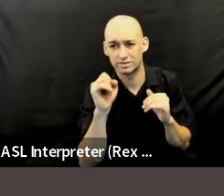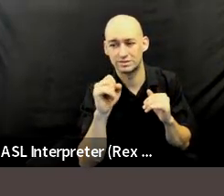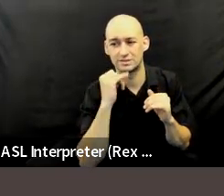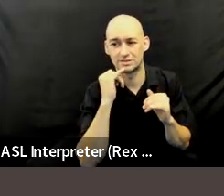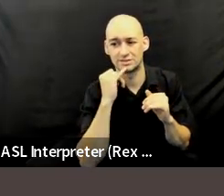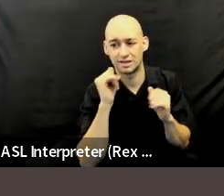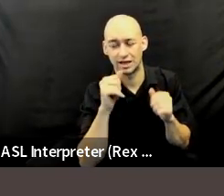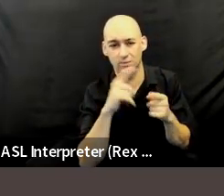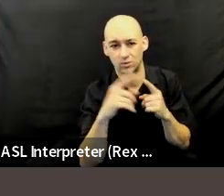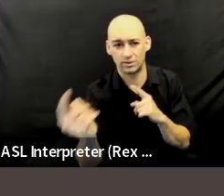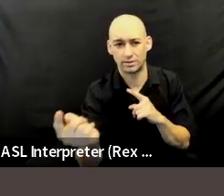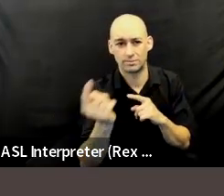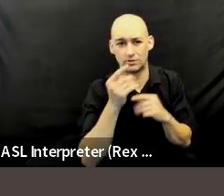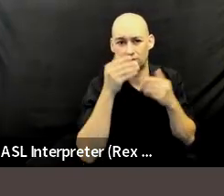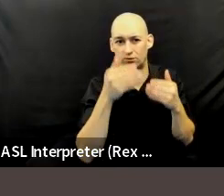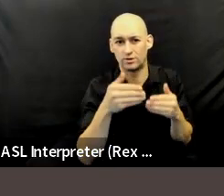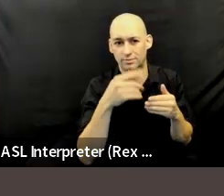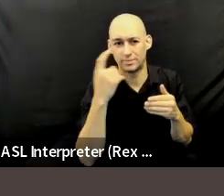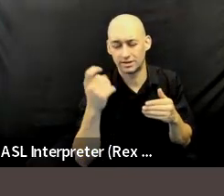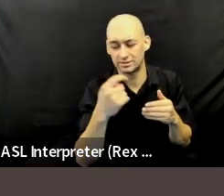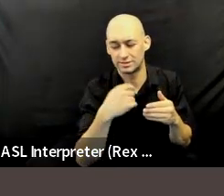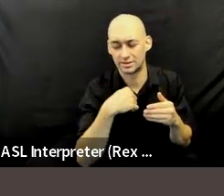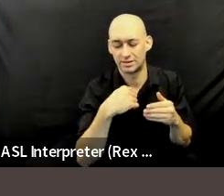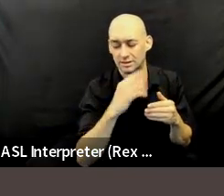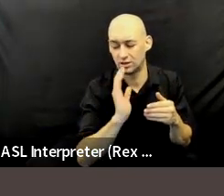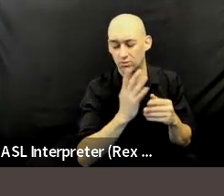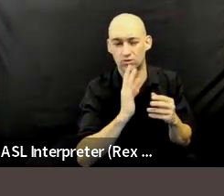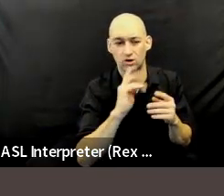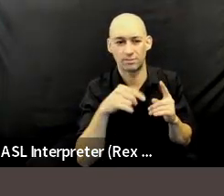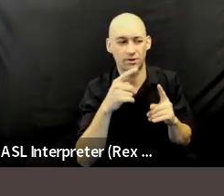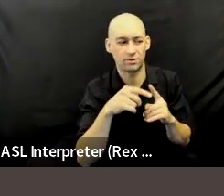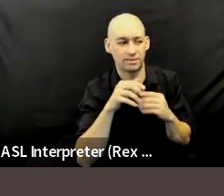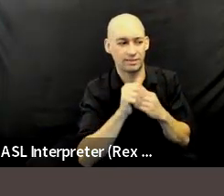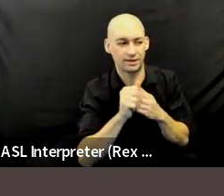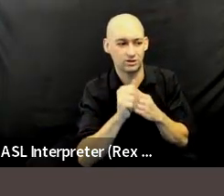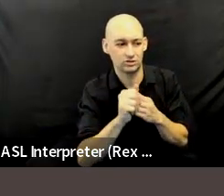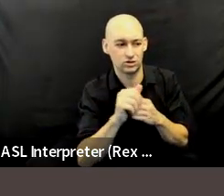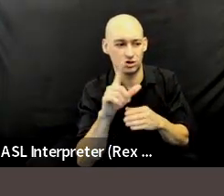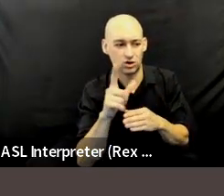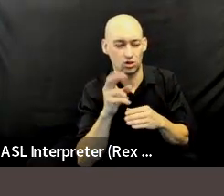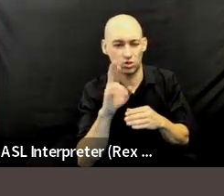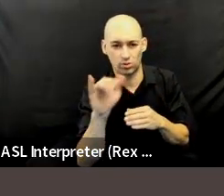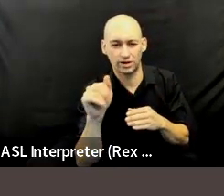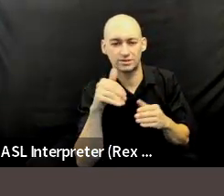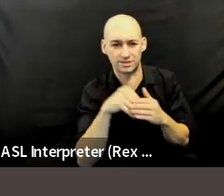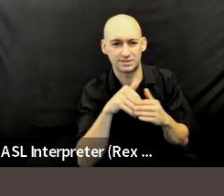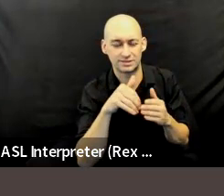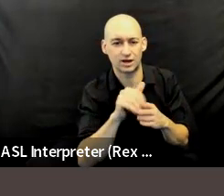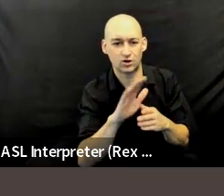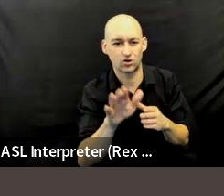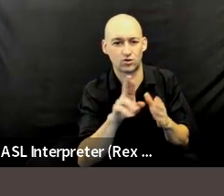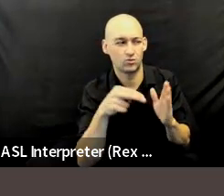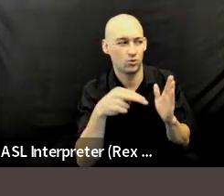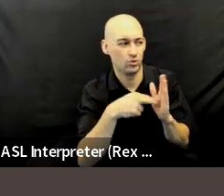to come to the front, because when we're talking about leaders, Gloria has been in her position a relatively short period of